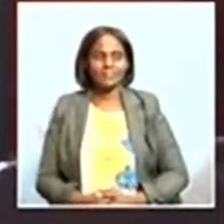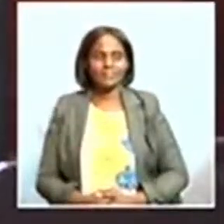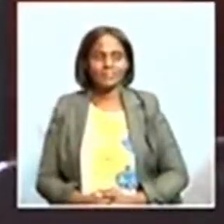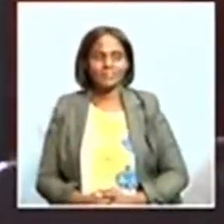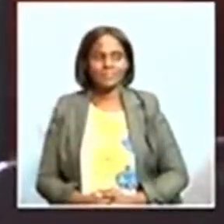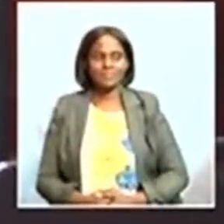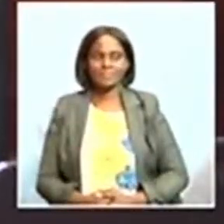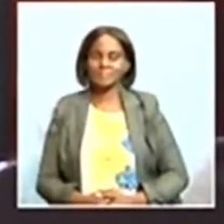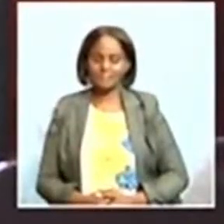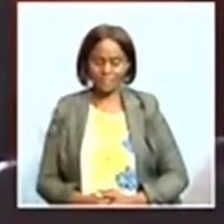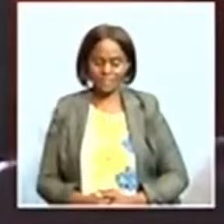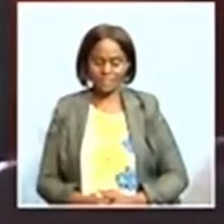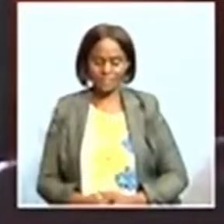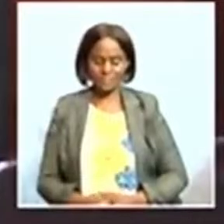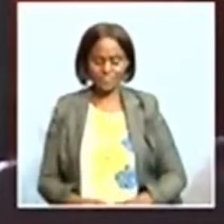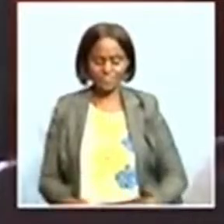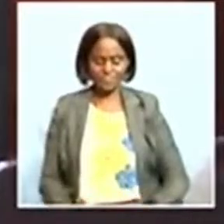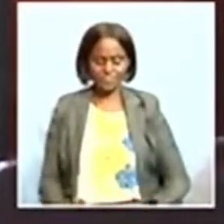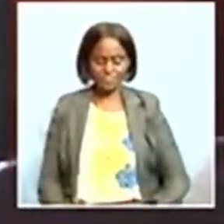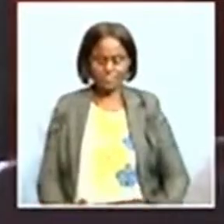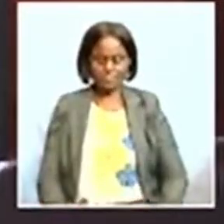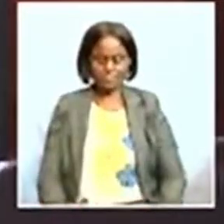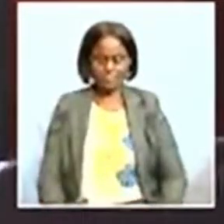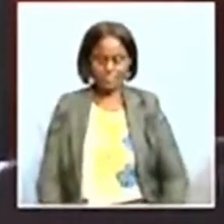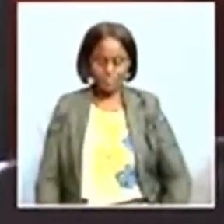let's proceed.